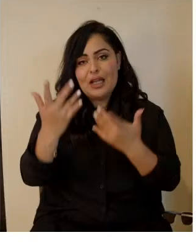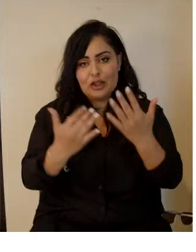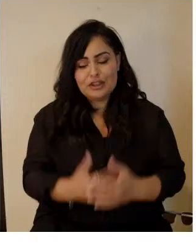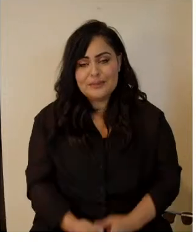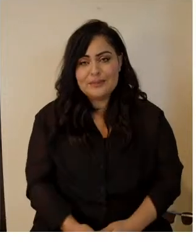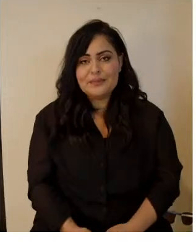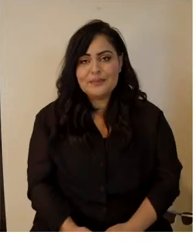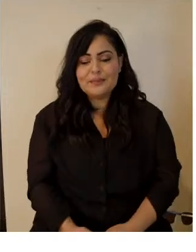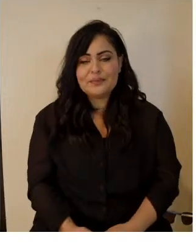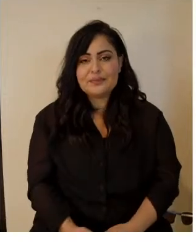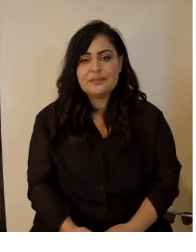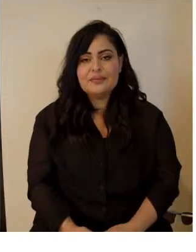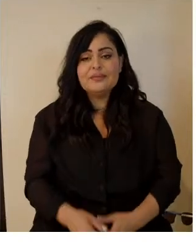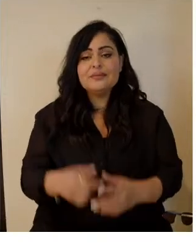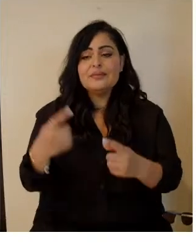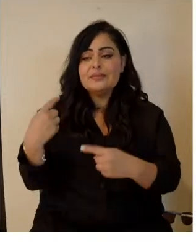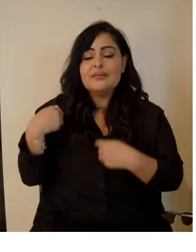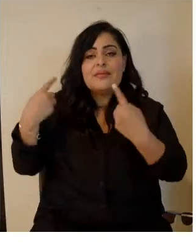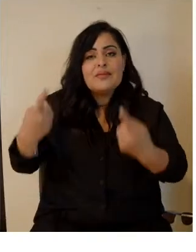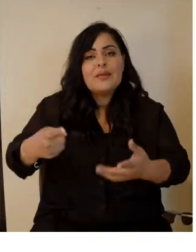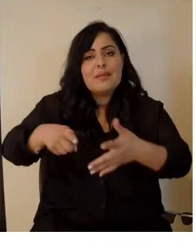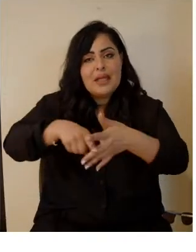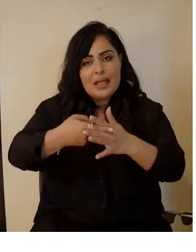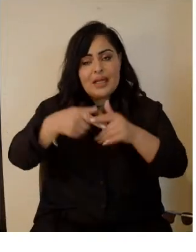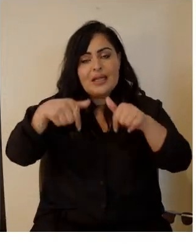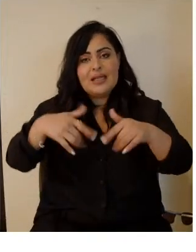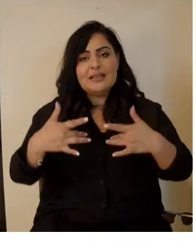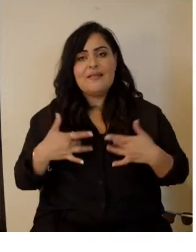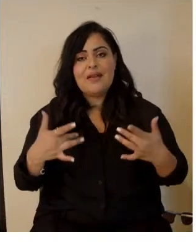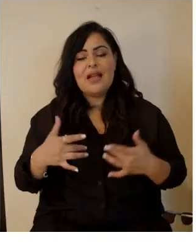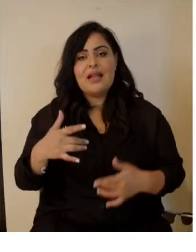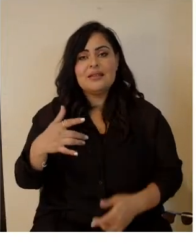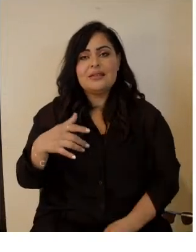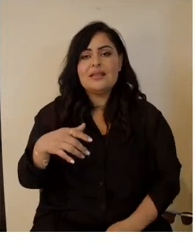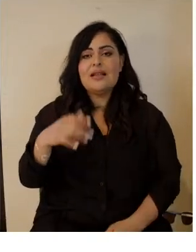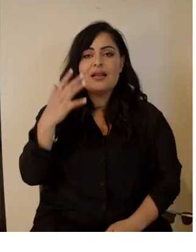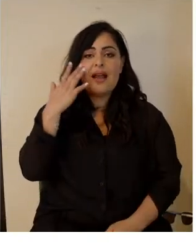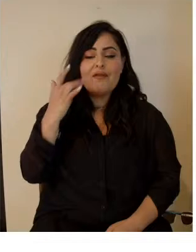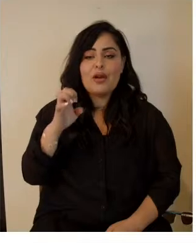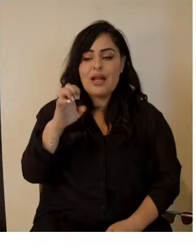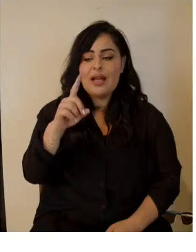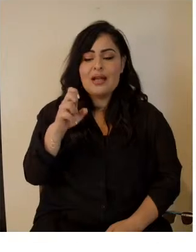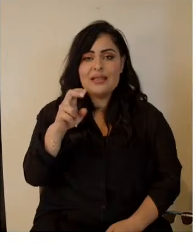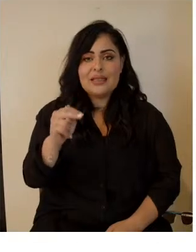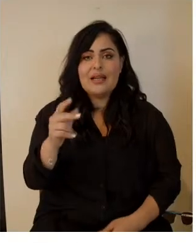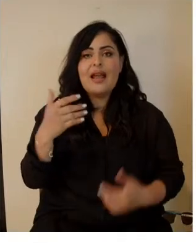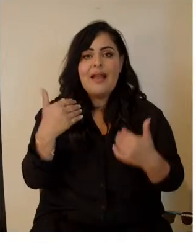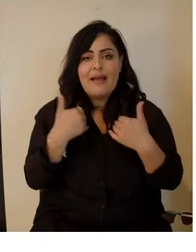the beginning of these events, Southern California Edison has re-energized a total of